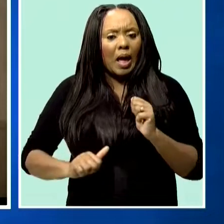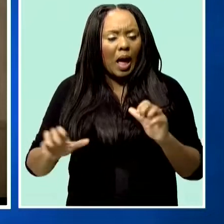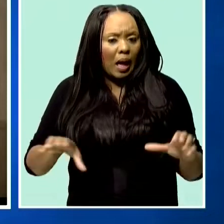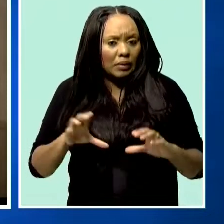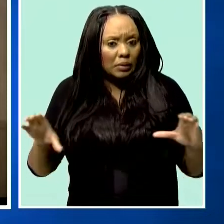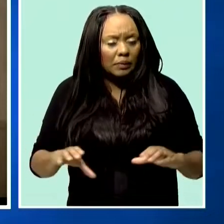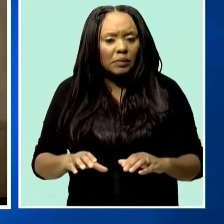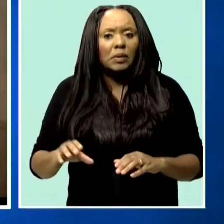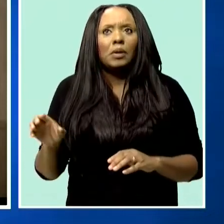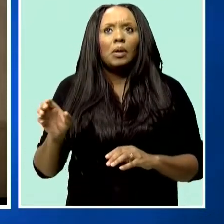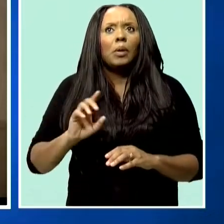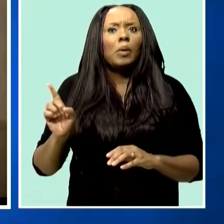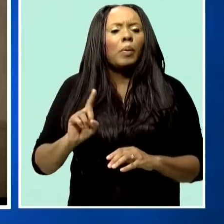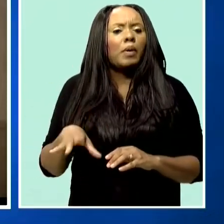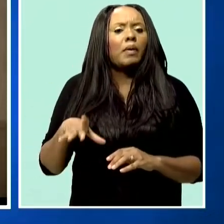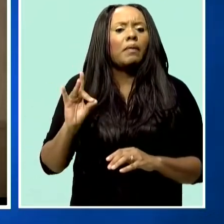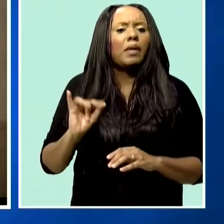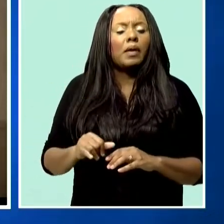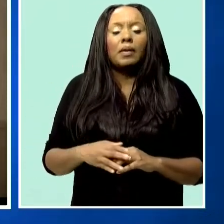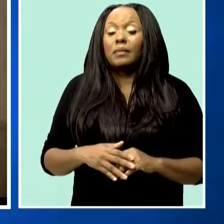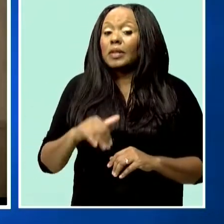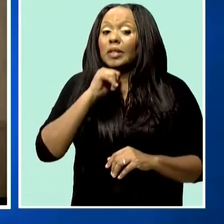of the Caribbean.